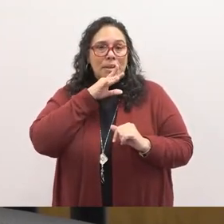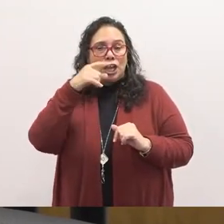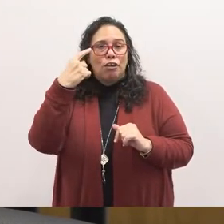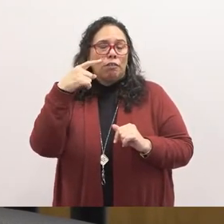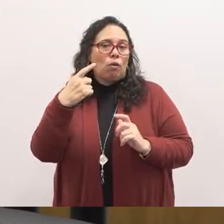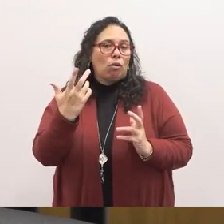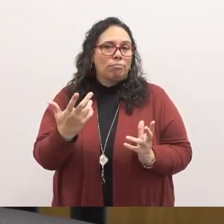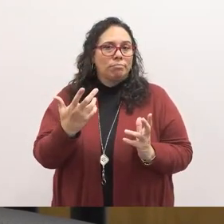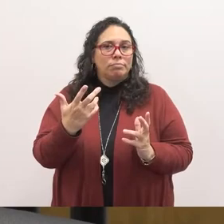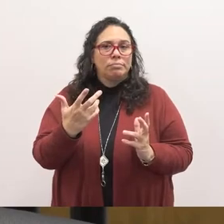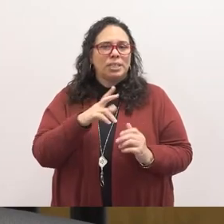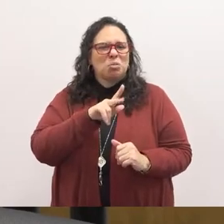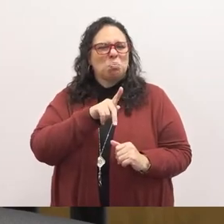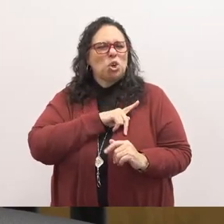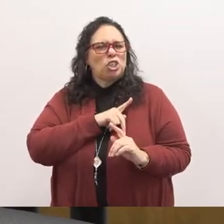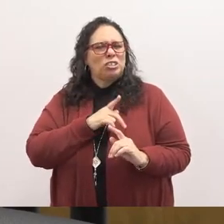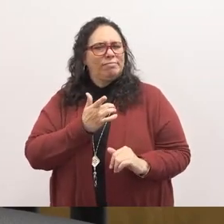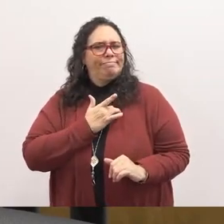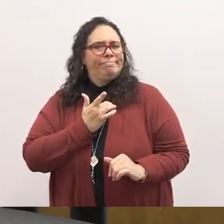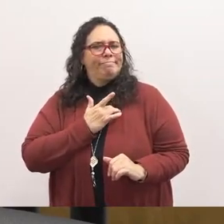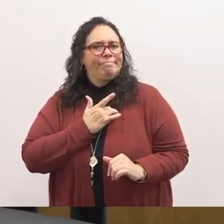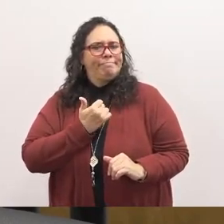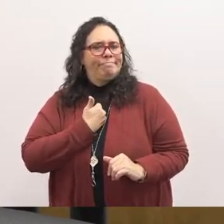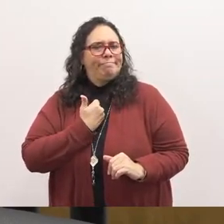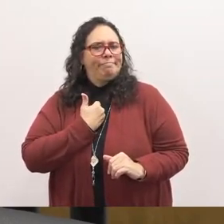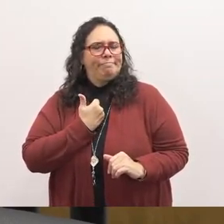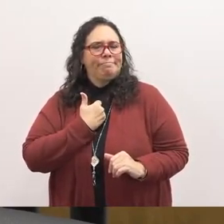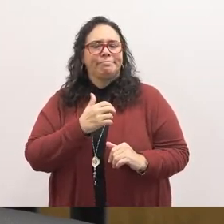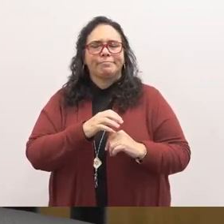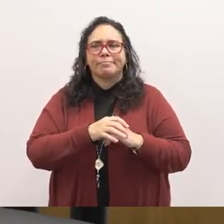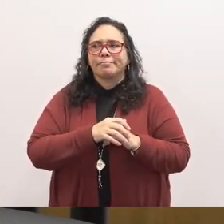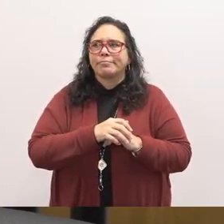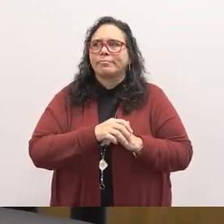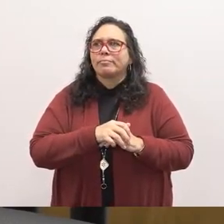just some of the personal sentiments that I have when it comes to